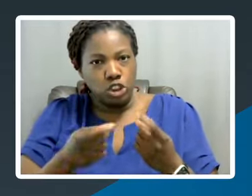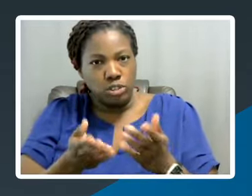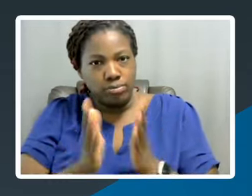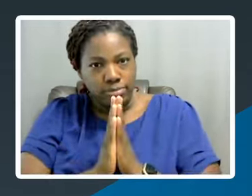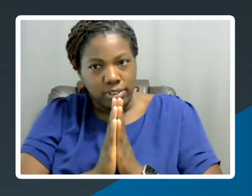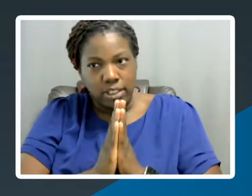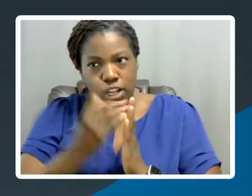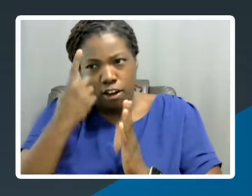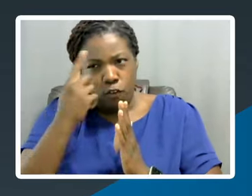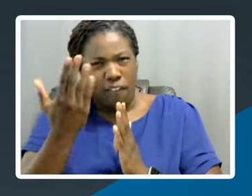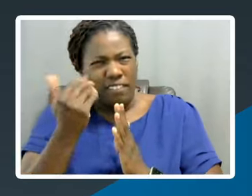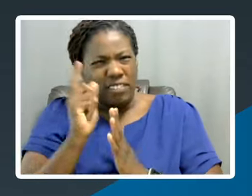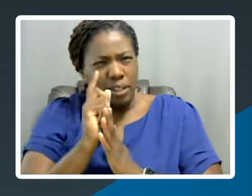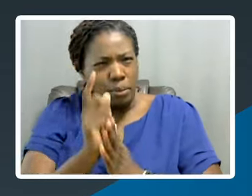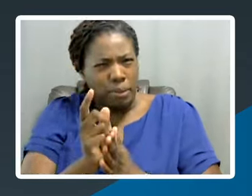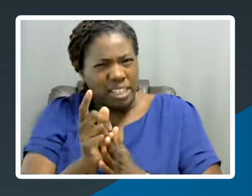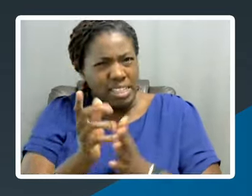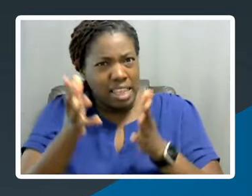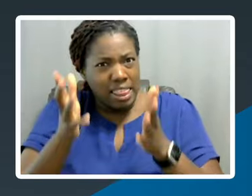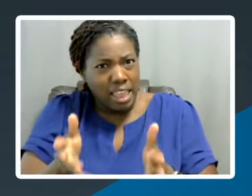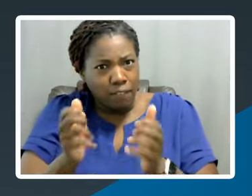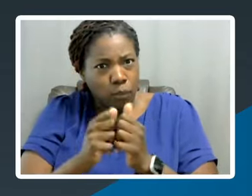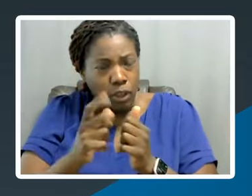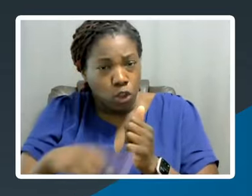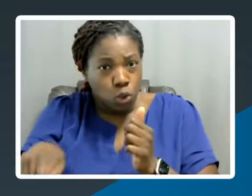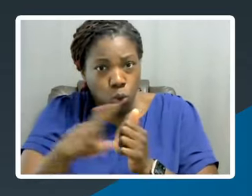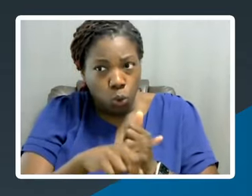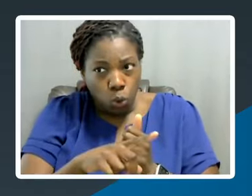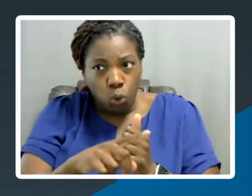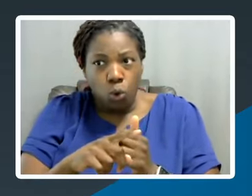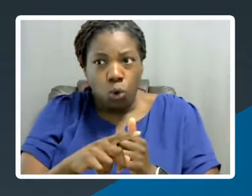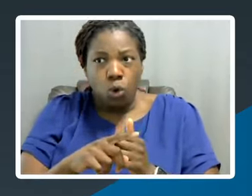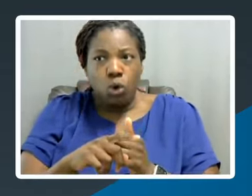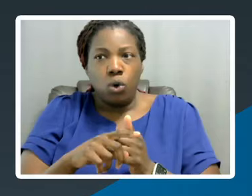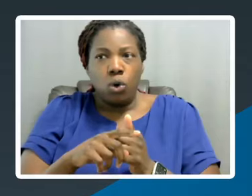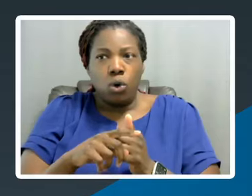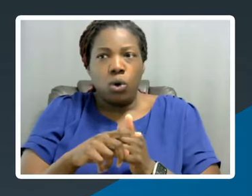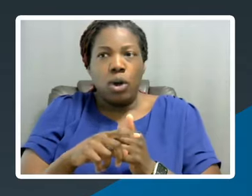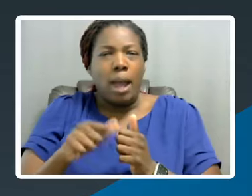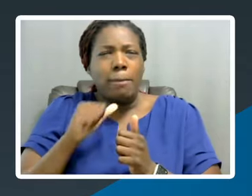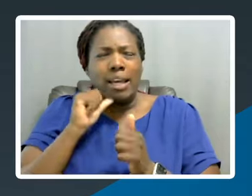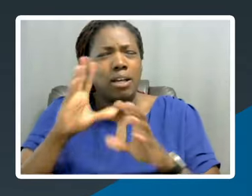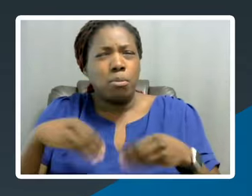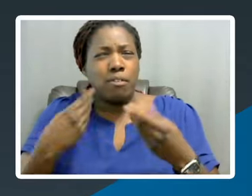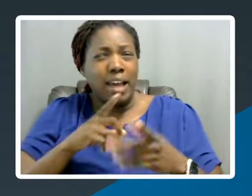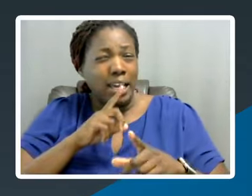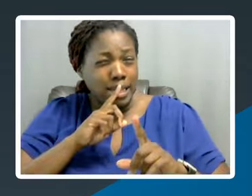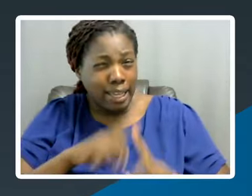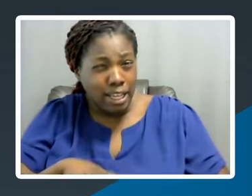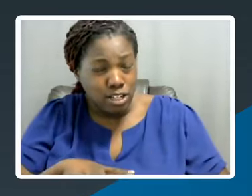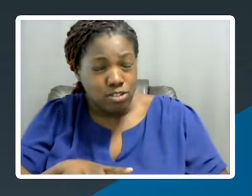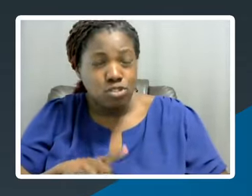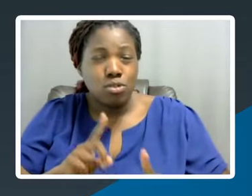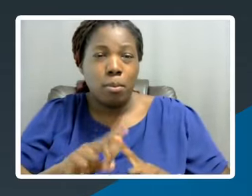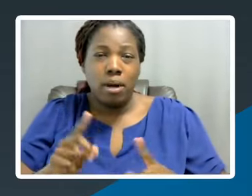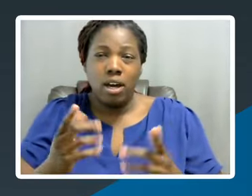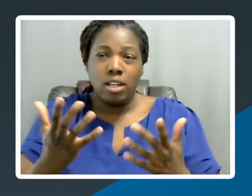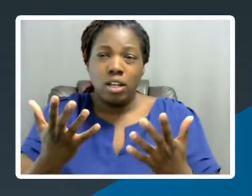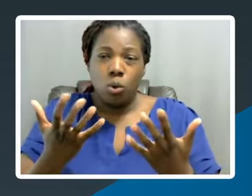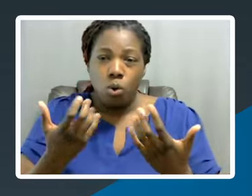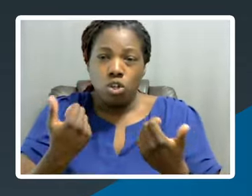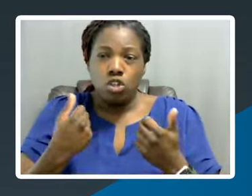15 minutes or so that I have left with you, I'm not going to so much try to give you answers as much as I am going to try to give you